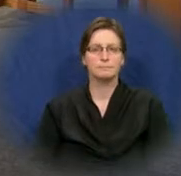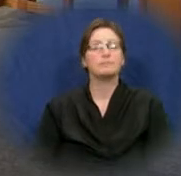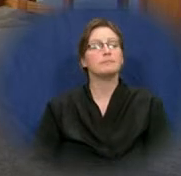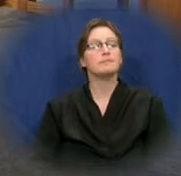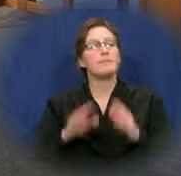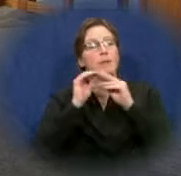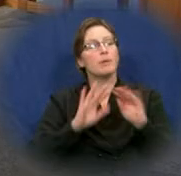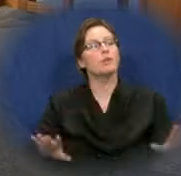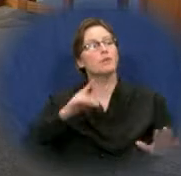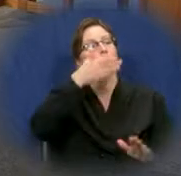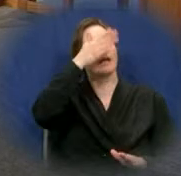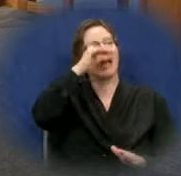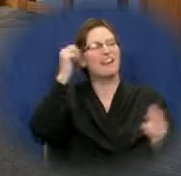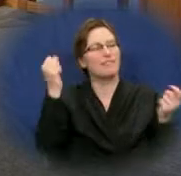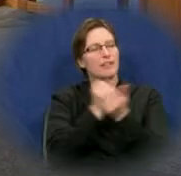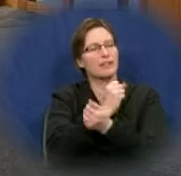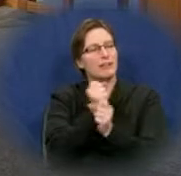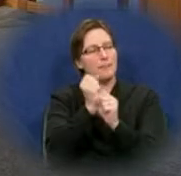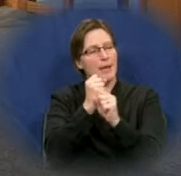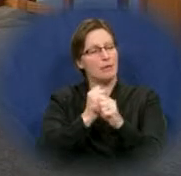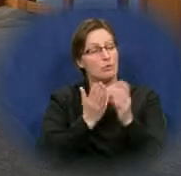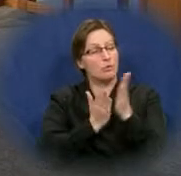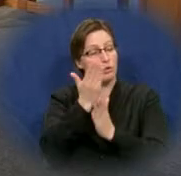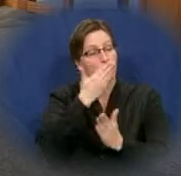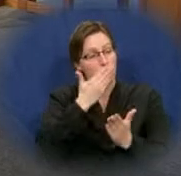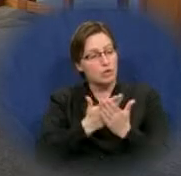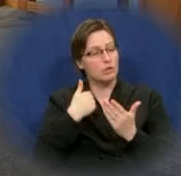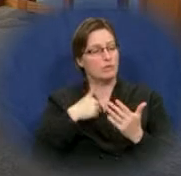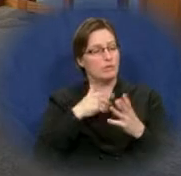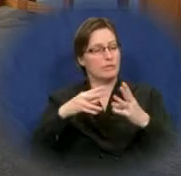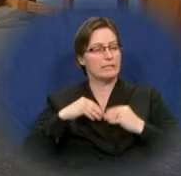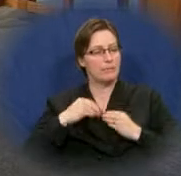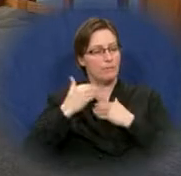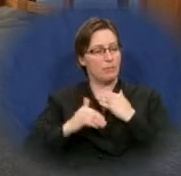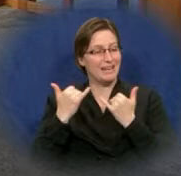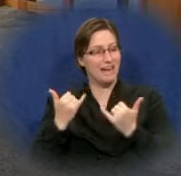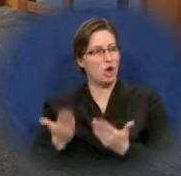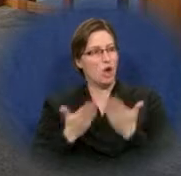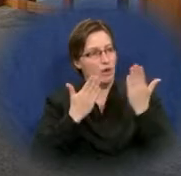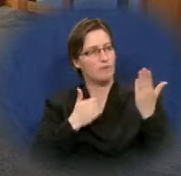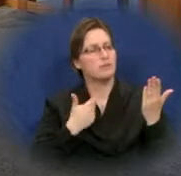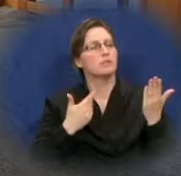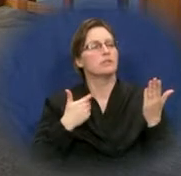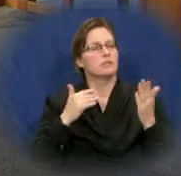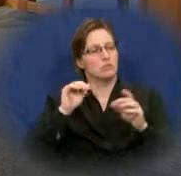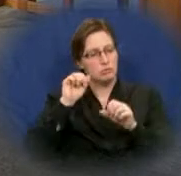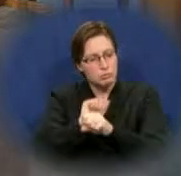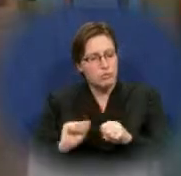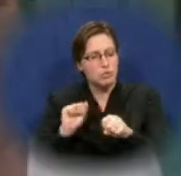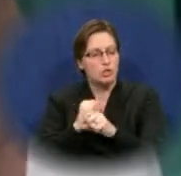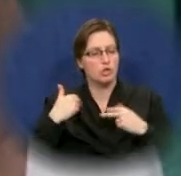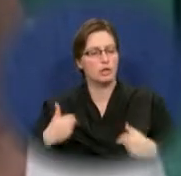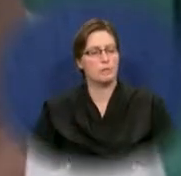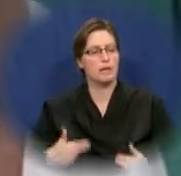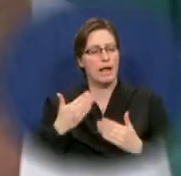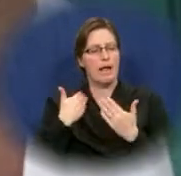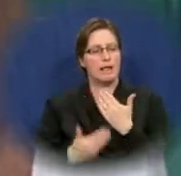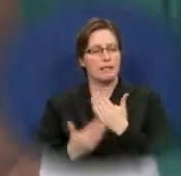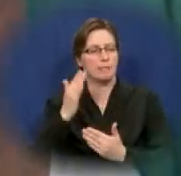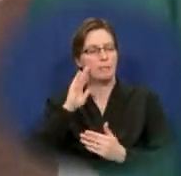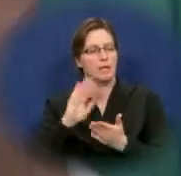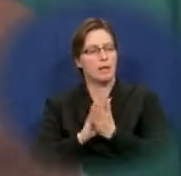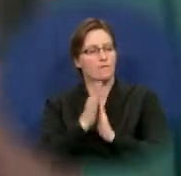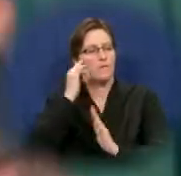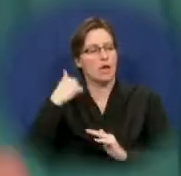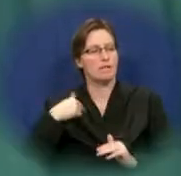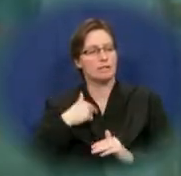Blessed are you, Lord God of all creation, for through your goodness we have received the bread we offer you, fruit of the earth and work of human hands. It will become for us the